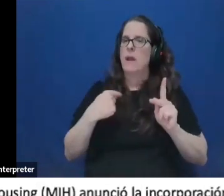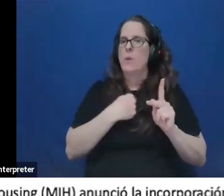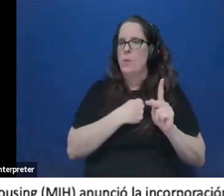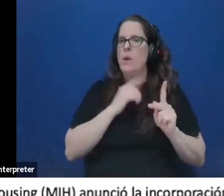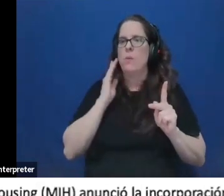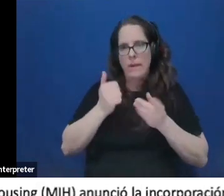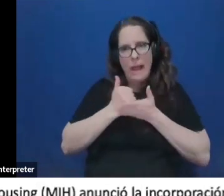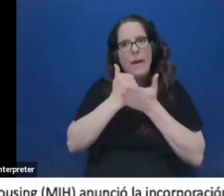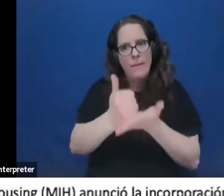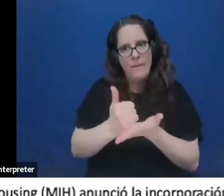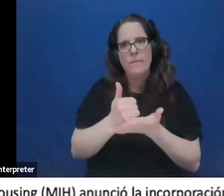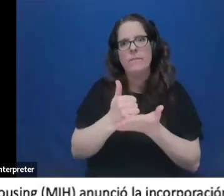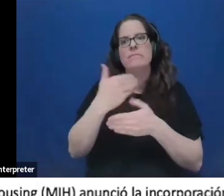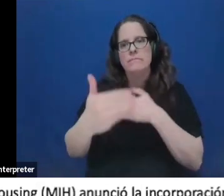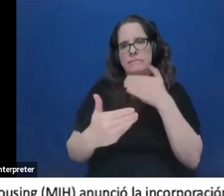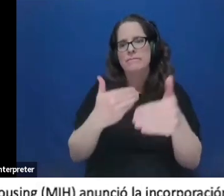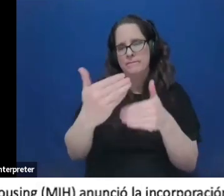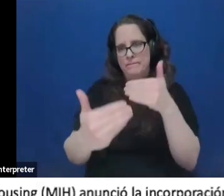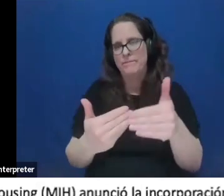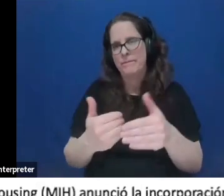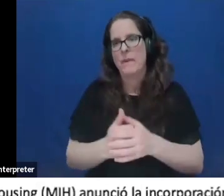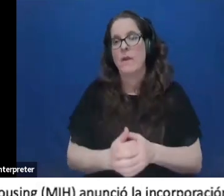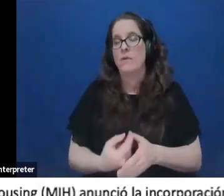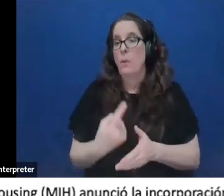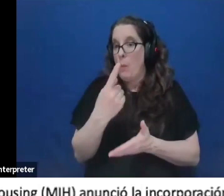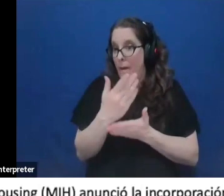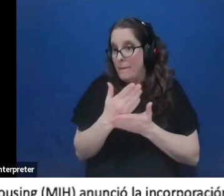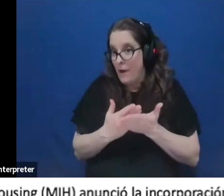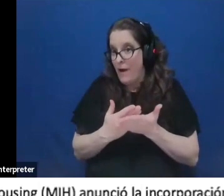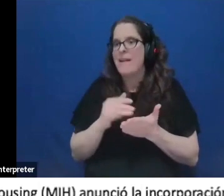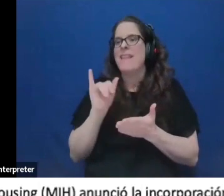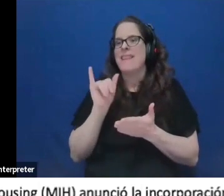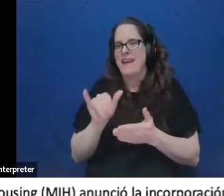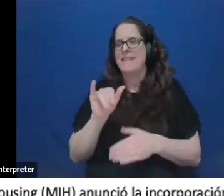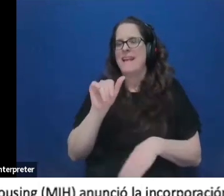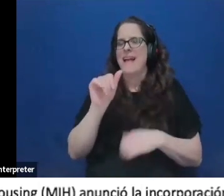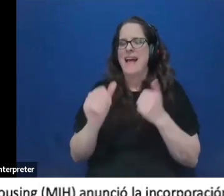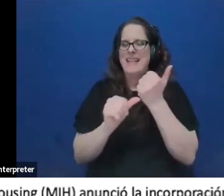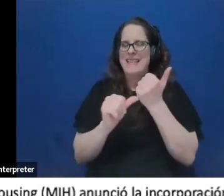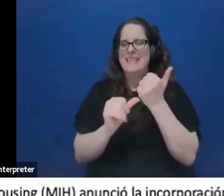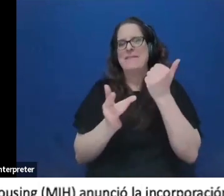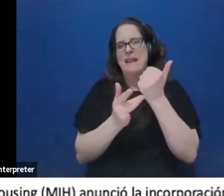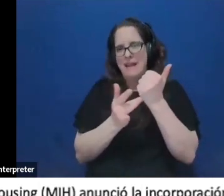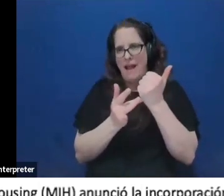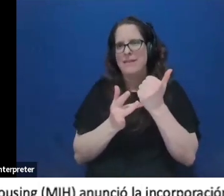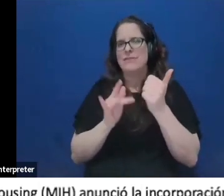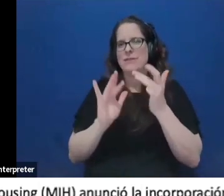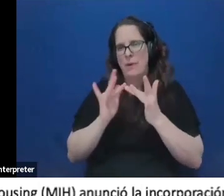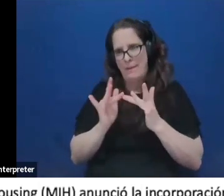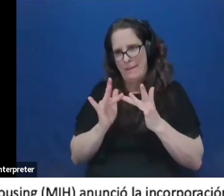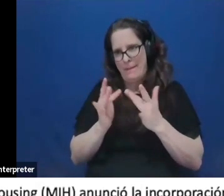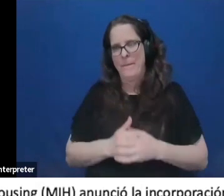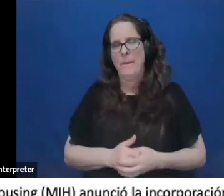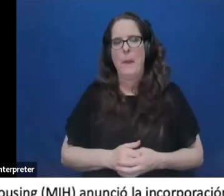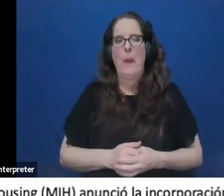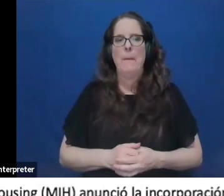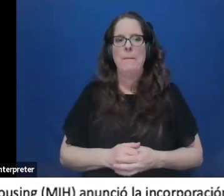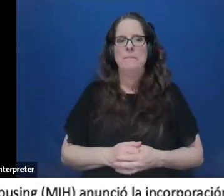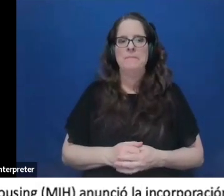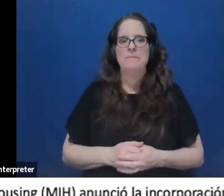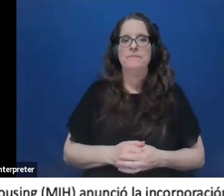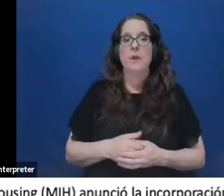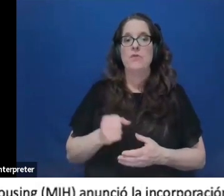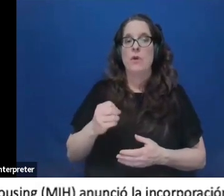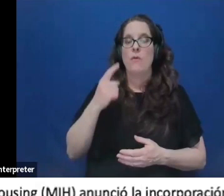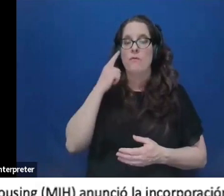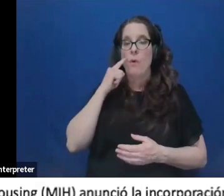One of the other steps being the Assistive Technology Navigator. So we went about the assistive technology navigator